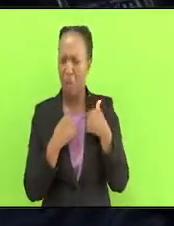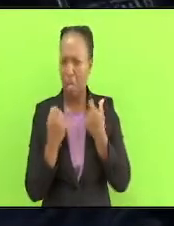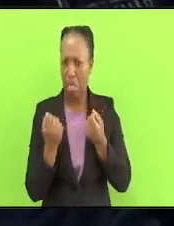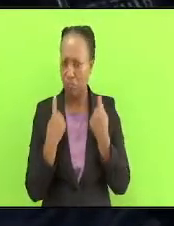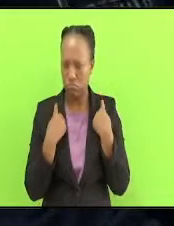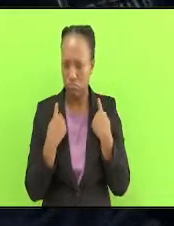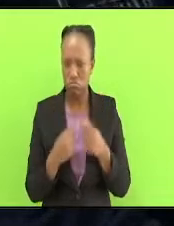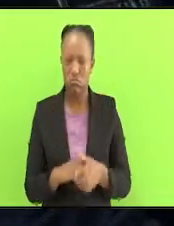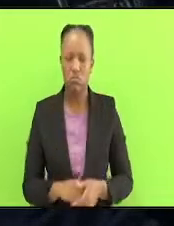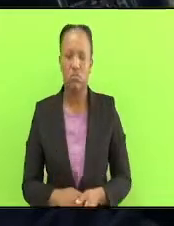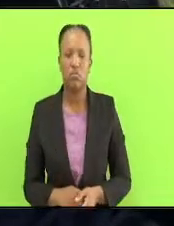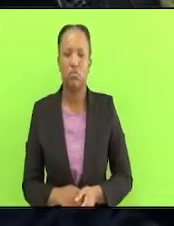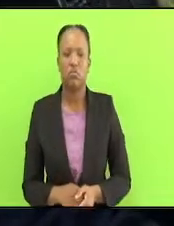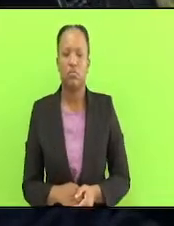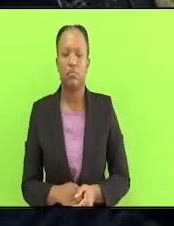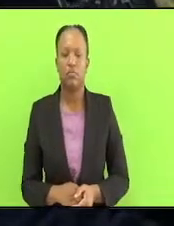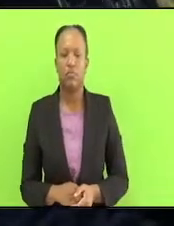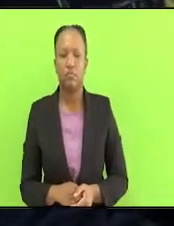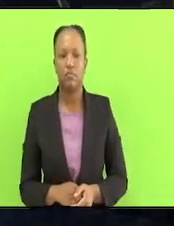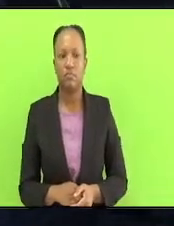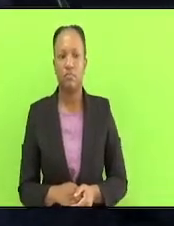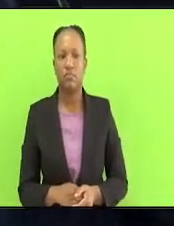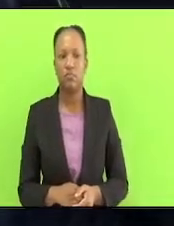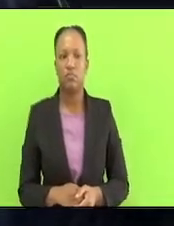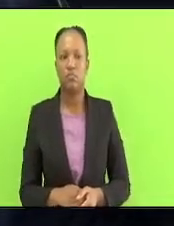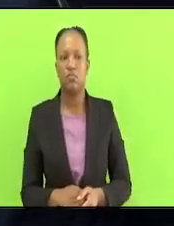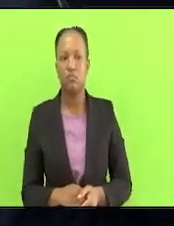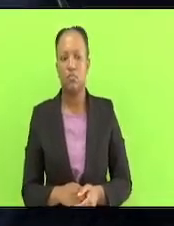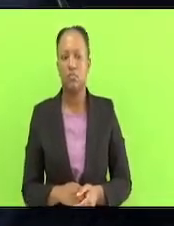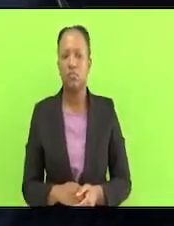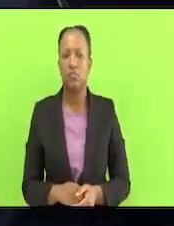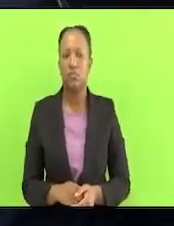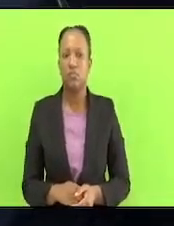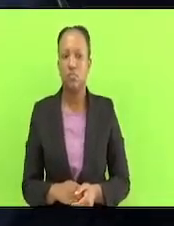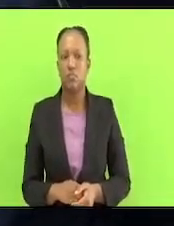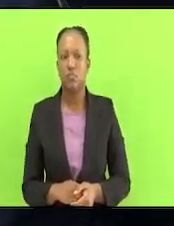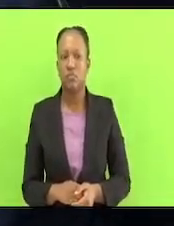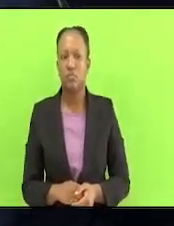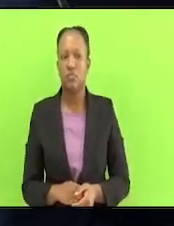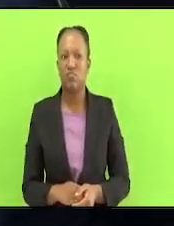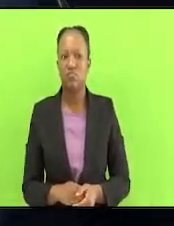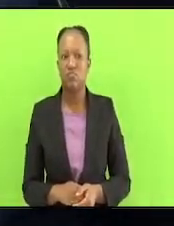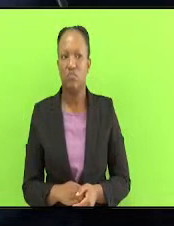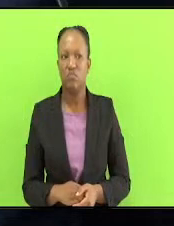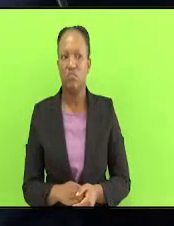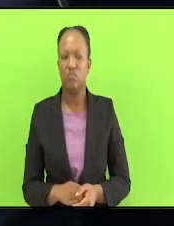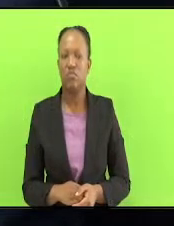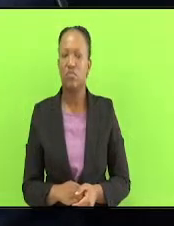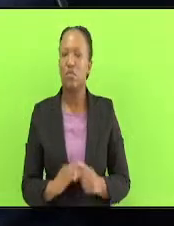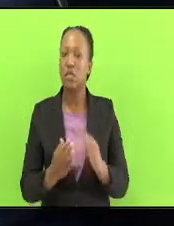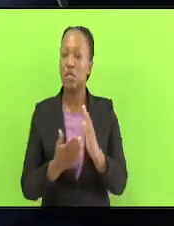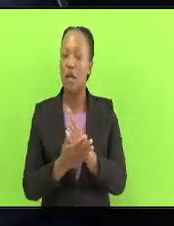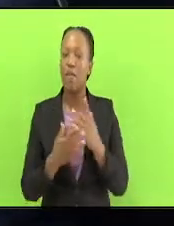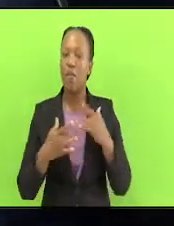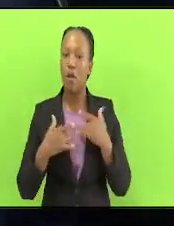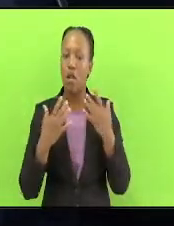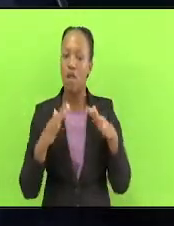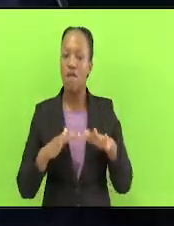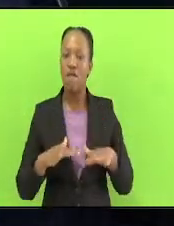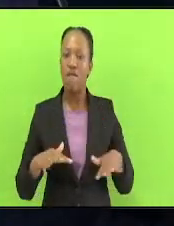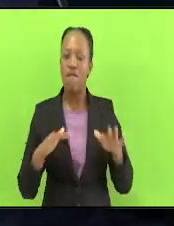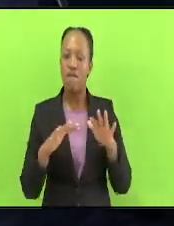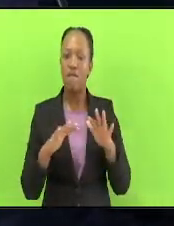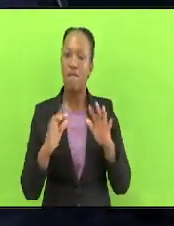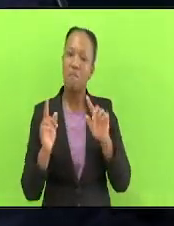never had any understanding as to what was referred to by climate change. Ko re dulang ko teng ba bangwe ba rona ntse re tsamaya re ya